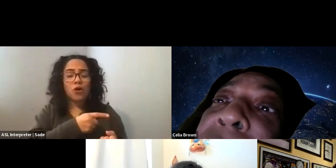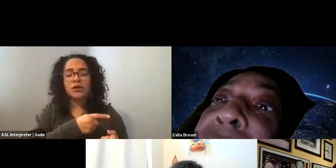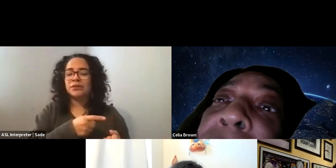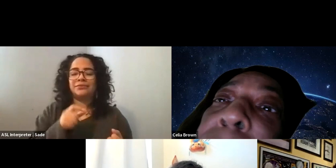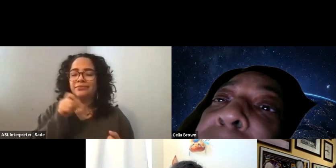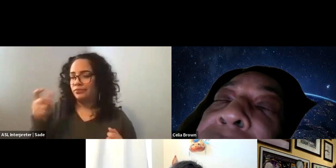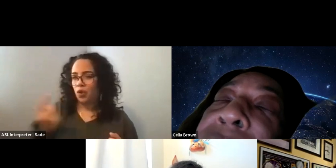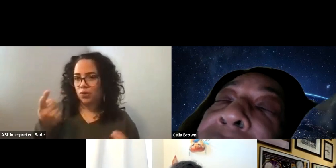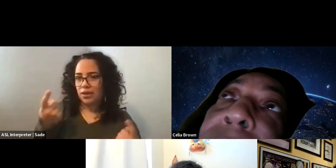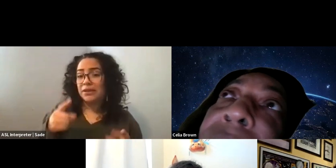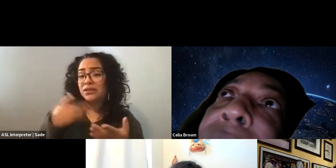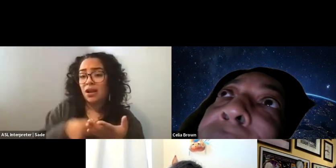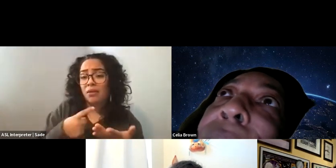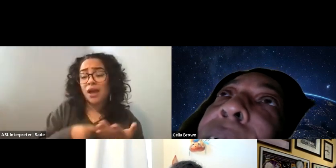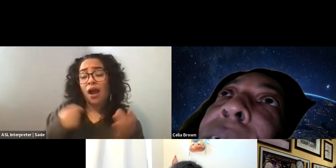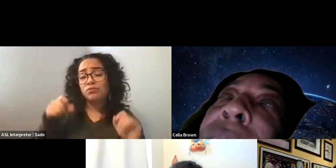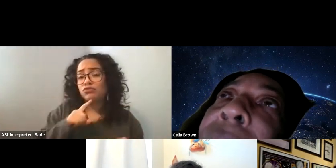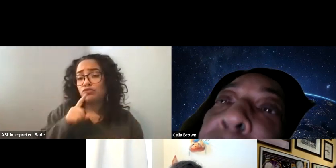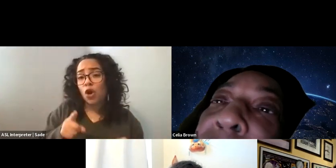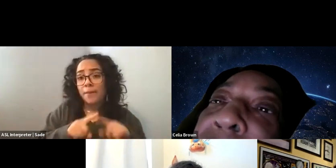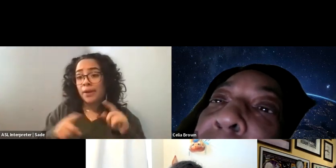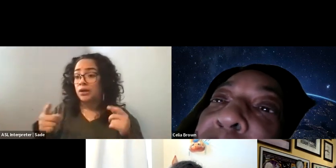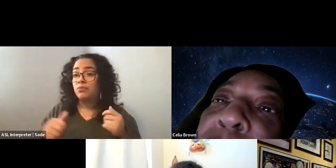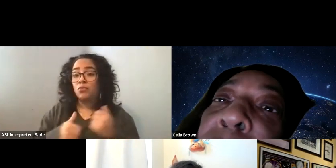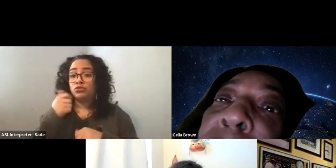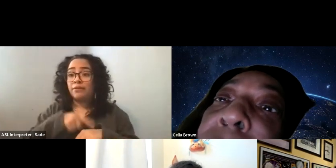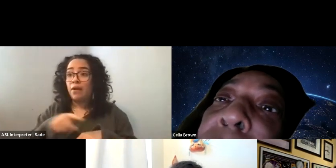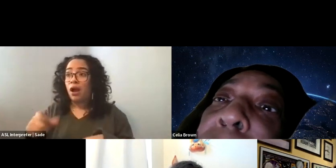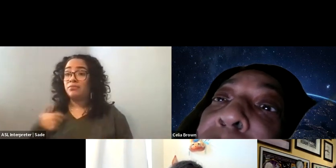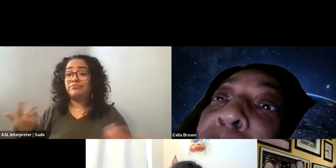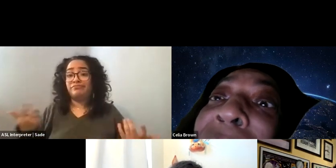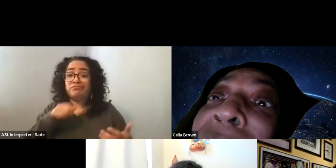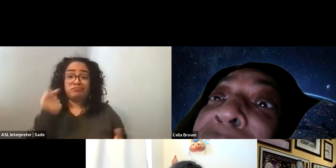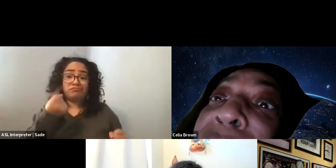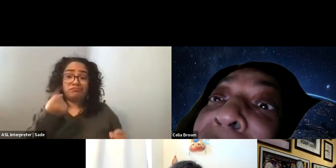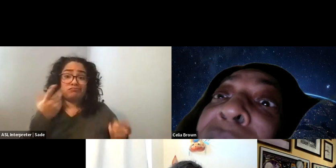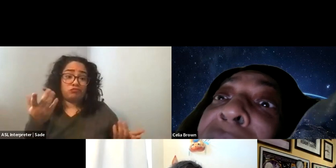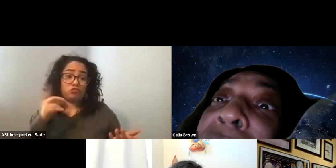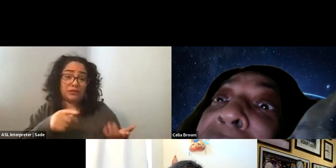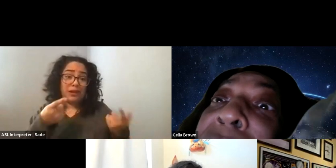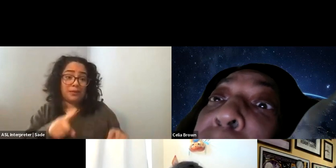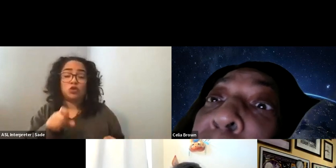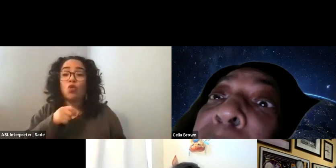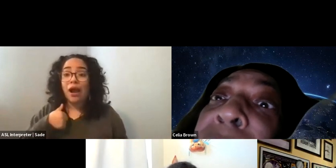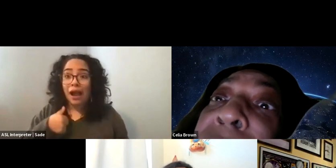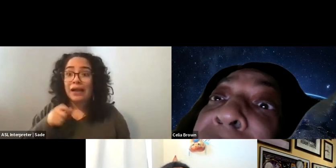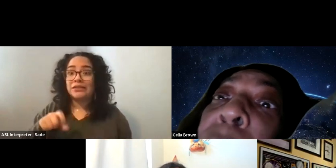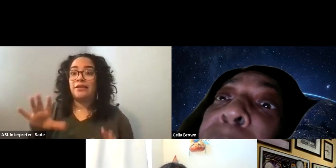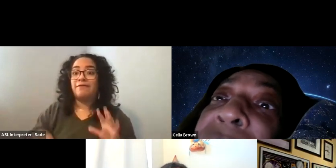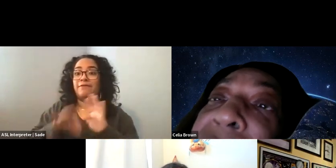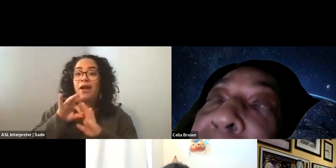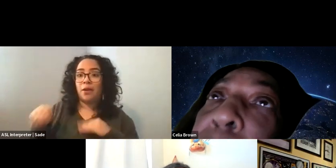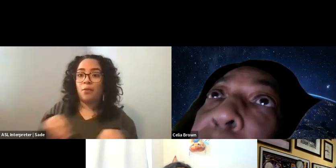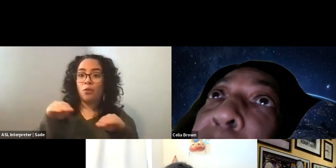but other times it just was like, I don't understand what you're going through. So I had to find the movement to help